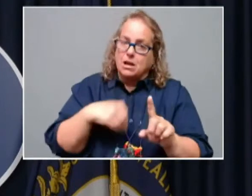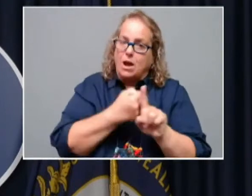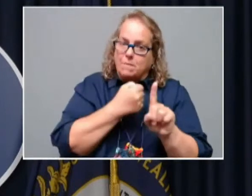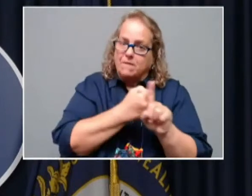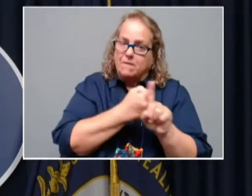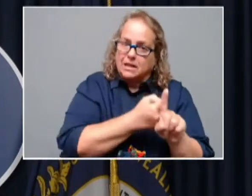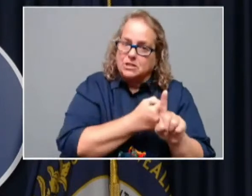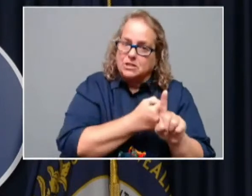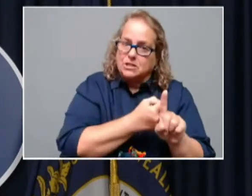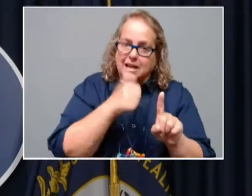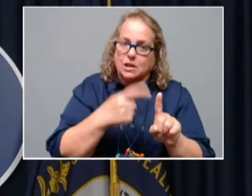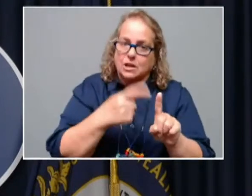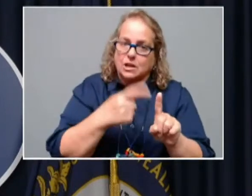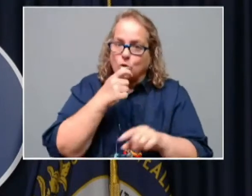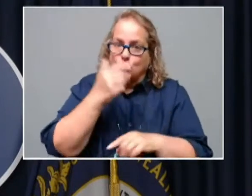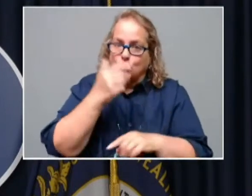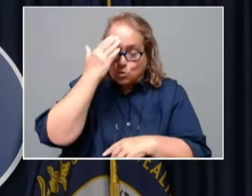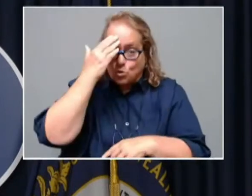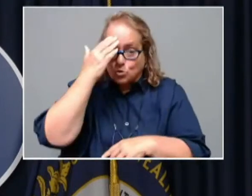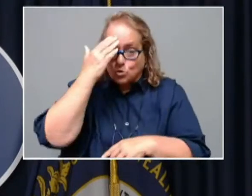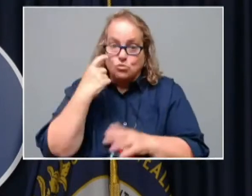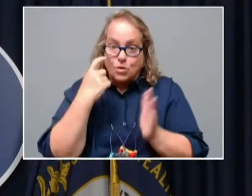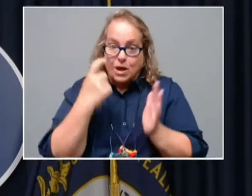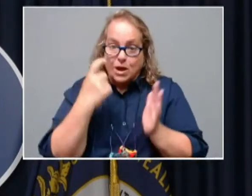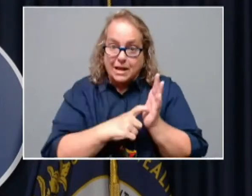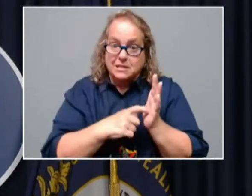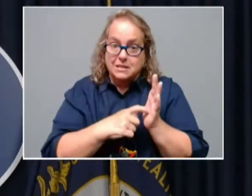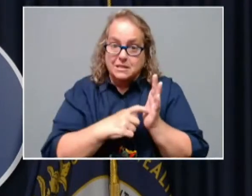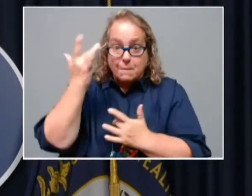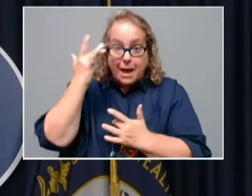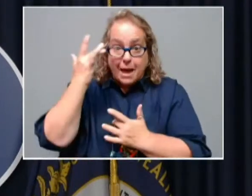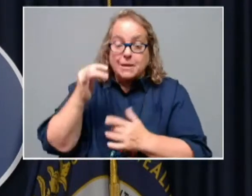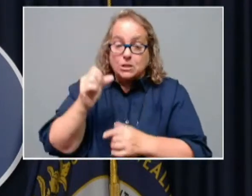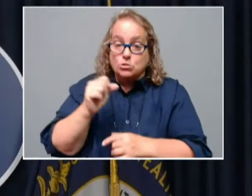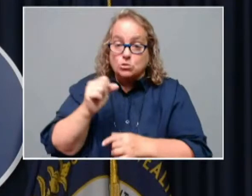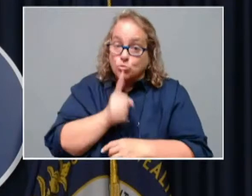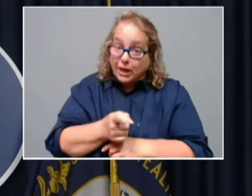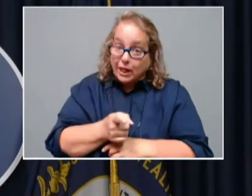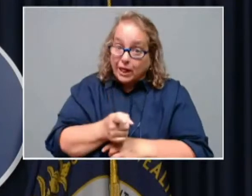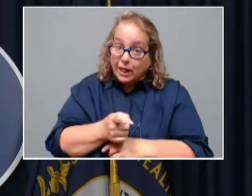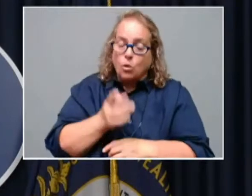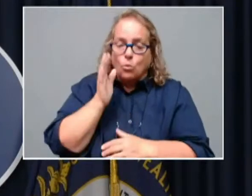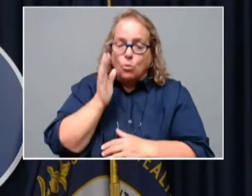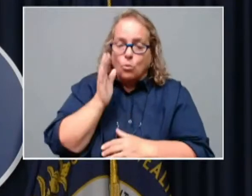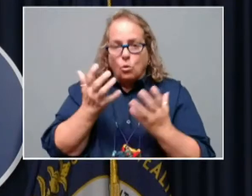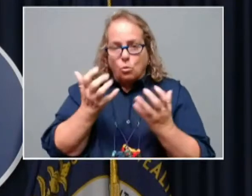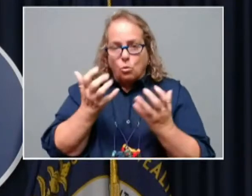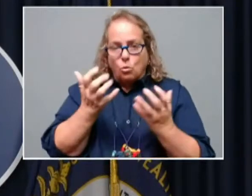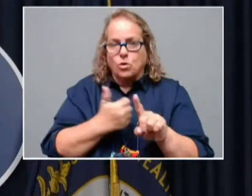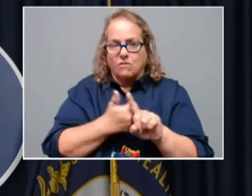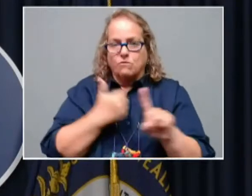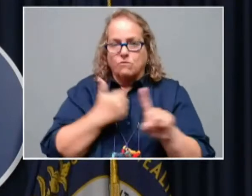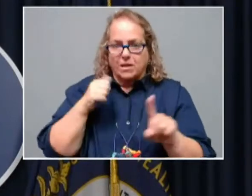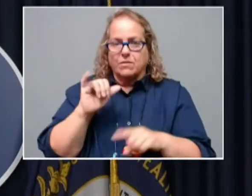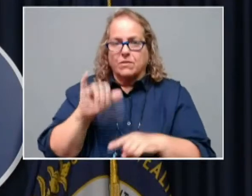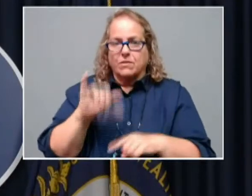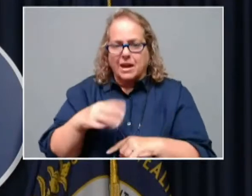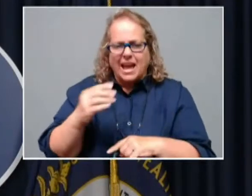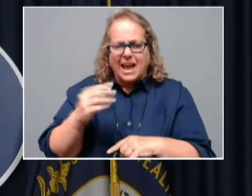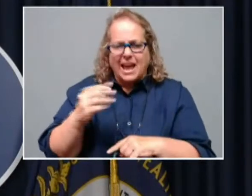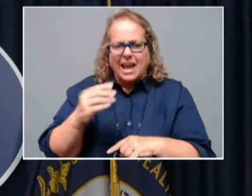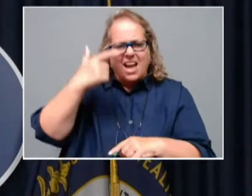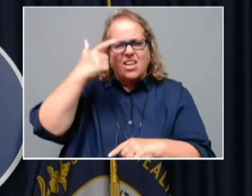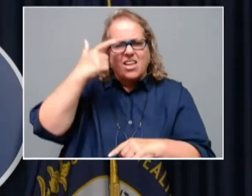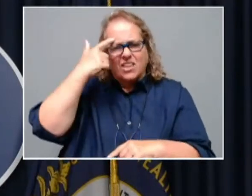who recognizes the pandemic is real, want to avoid, and I think